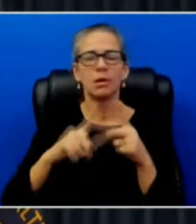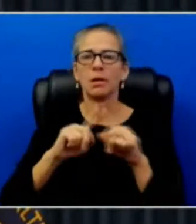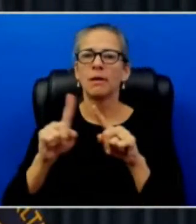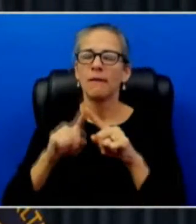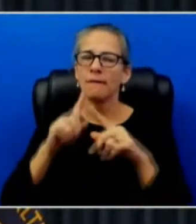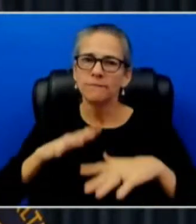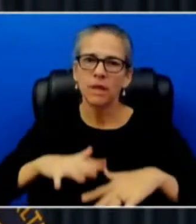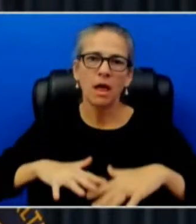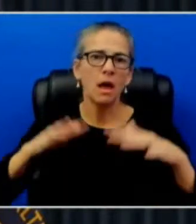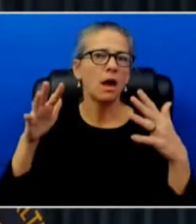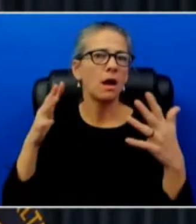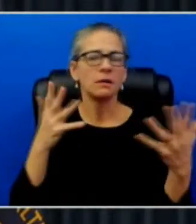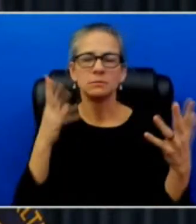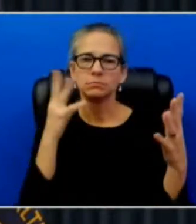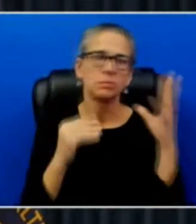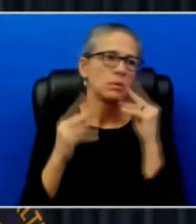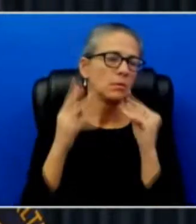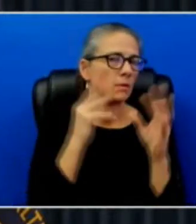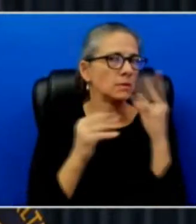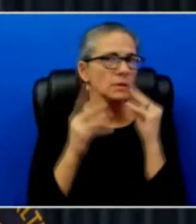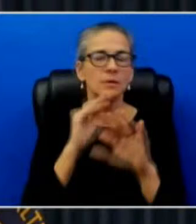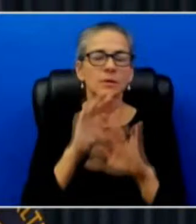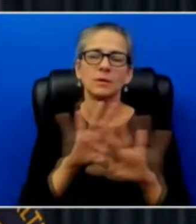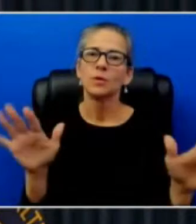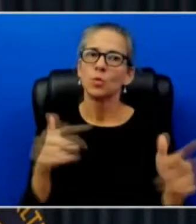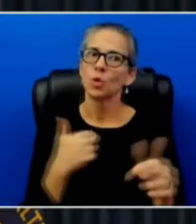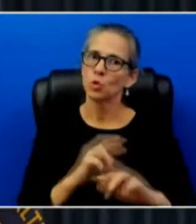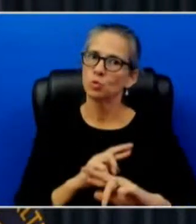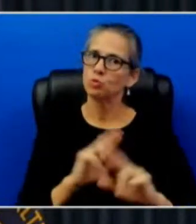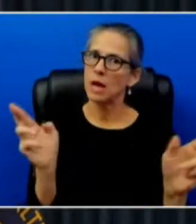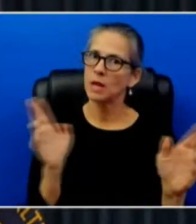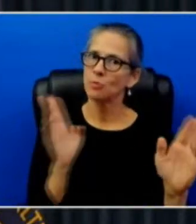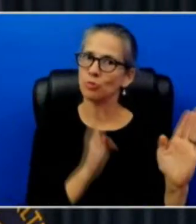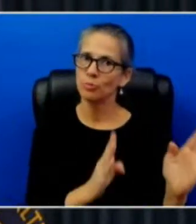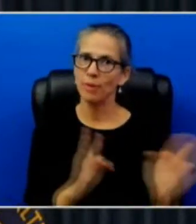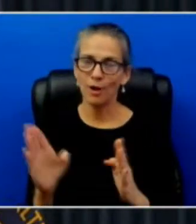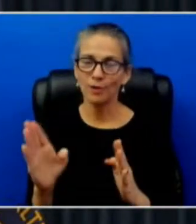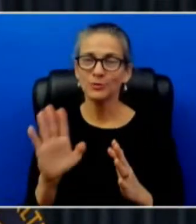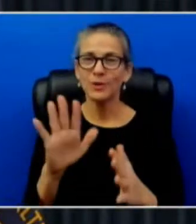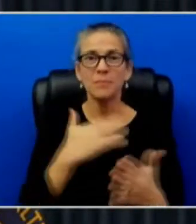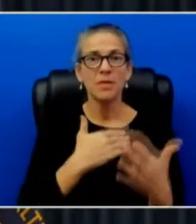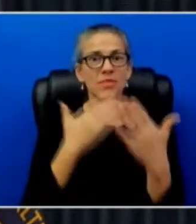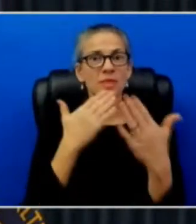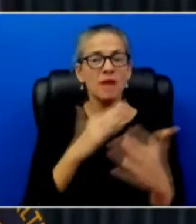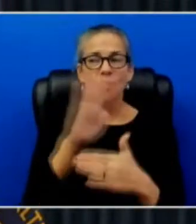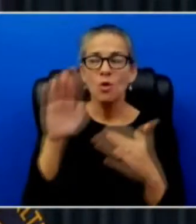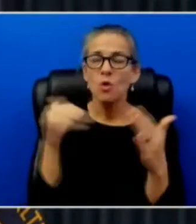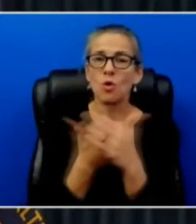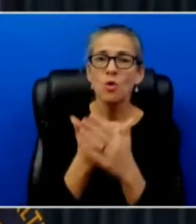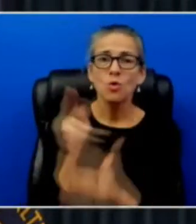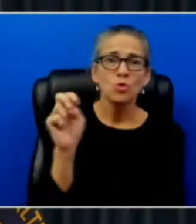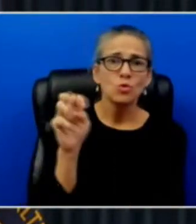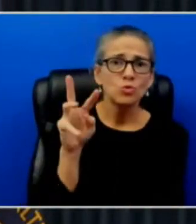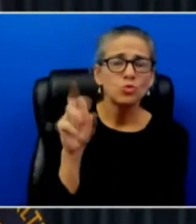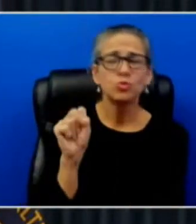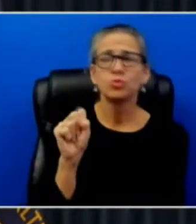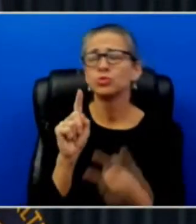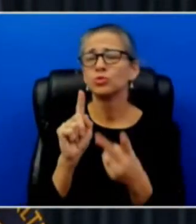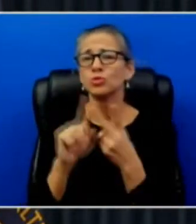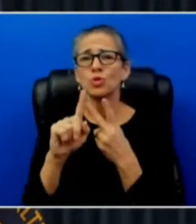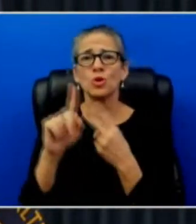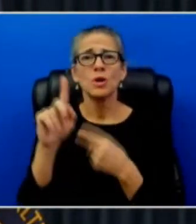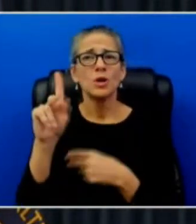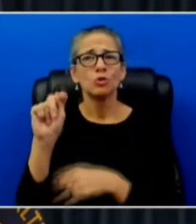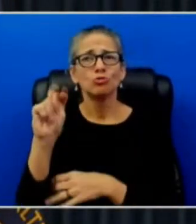their part, from our meteorologists to our reporters and anchors, to our transportation cabinet workers,